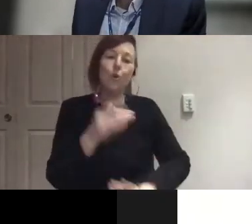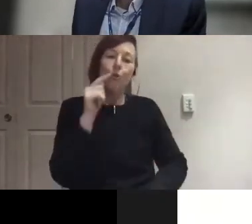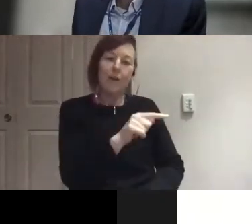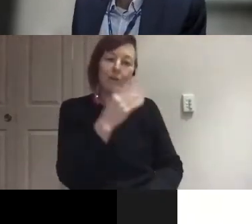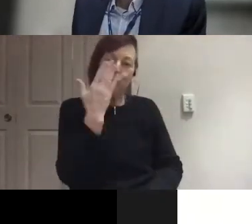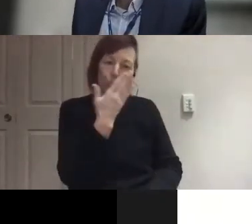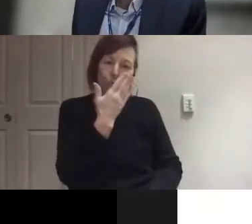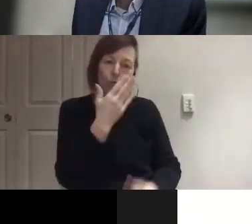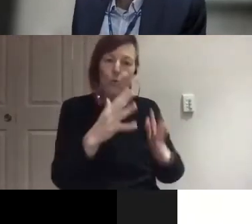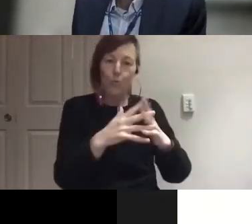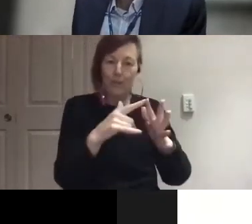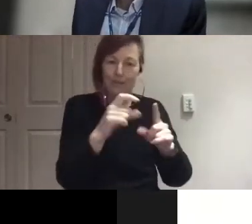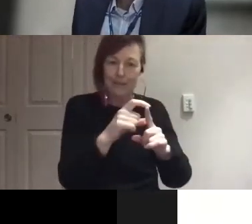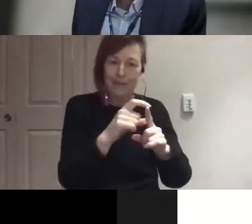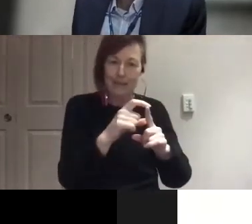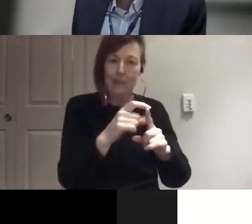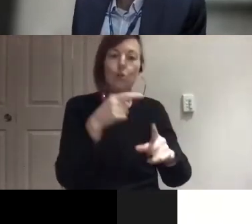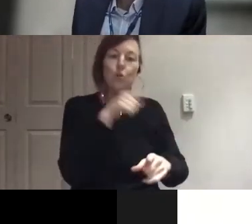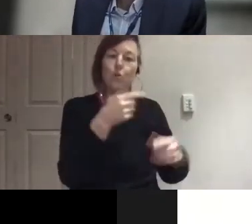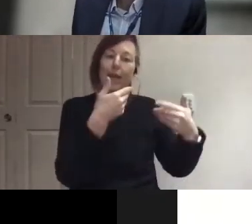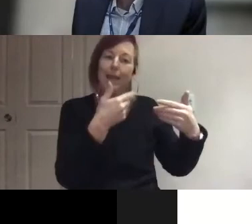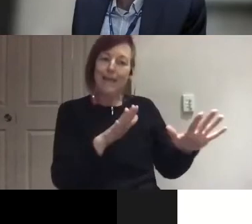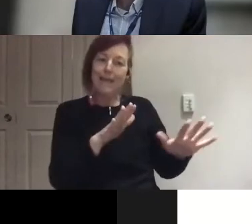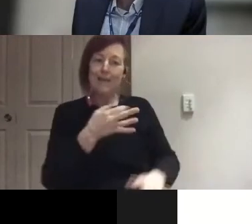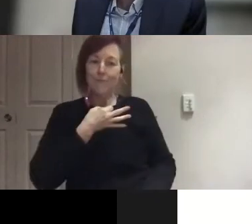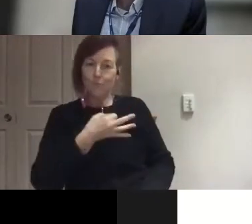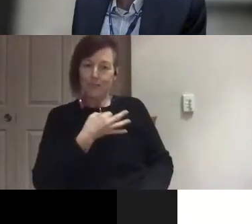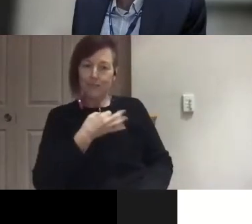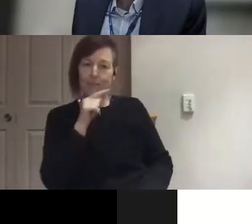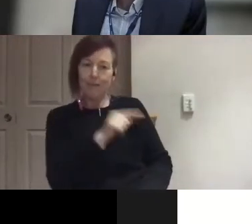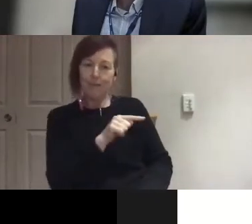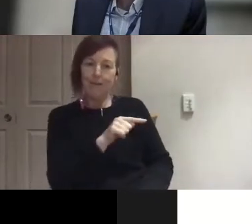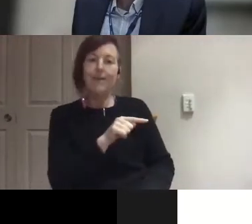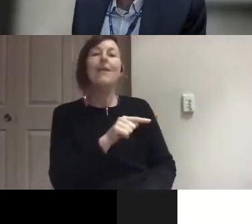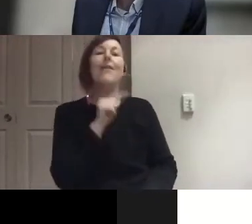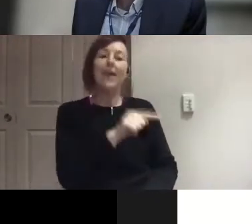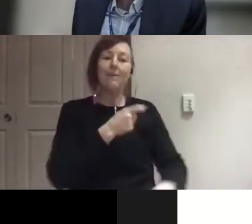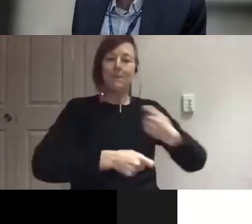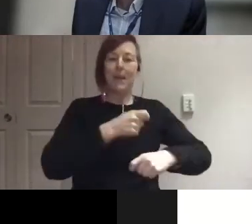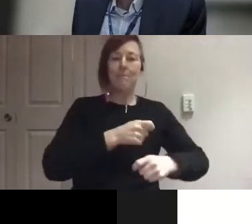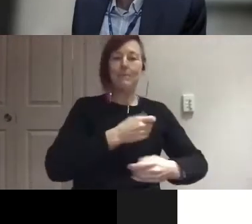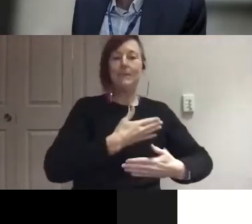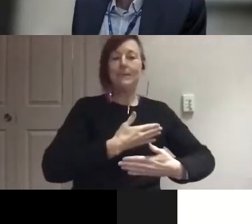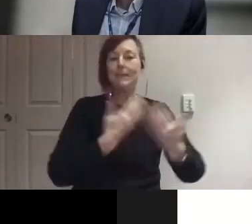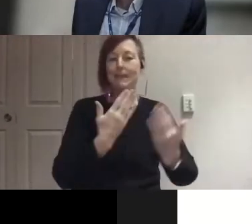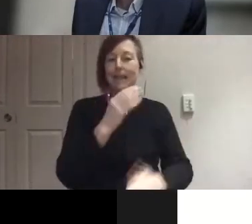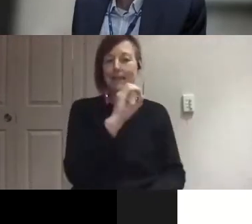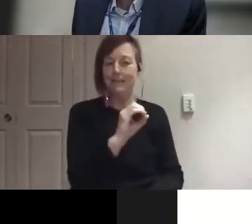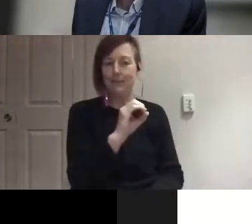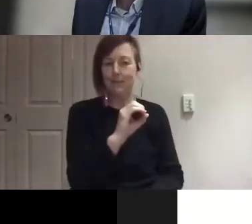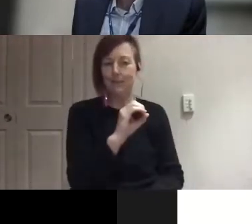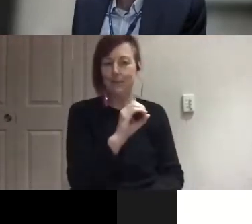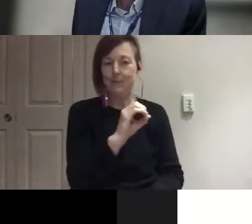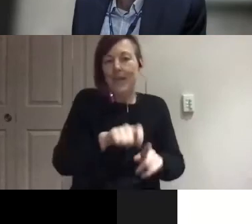home on Wednesday and you leave the risk, that's day 0. And then day 1 is the first day after day